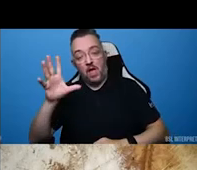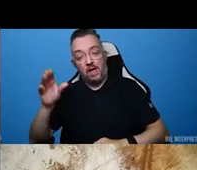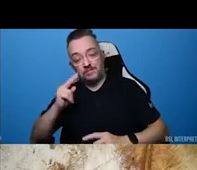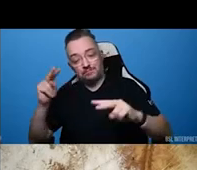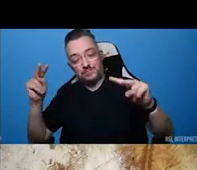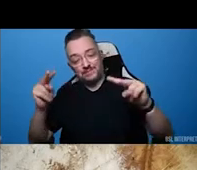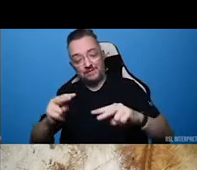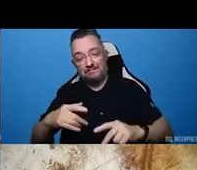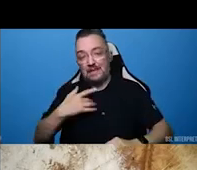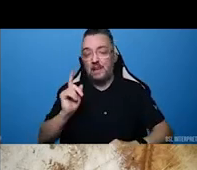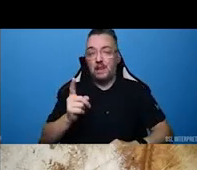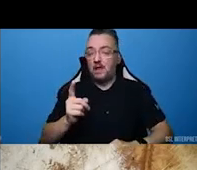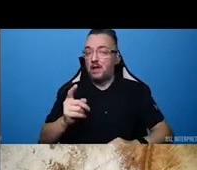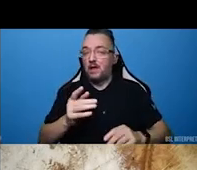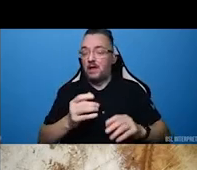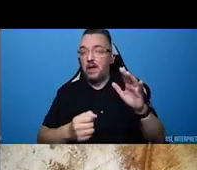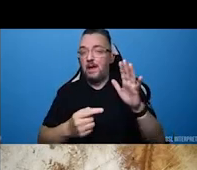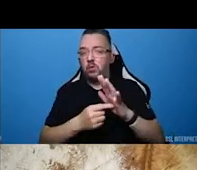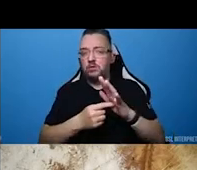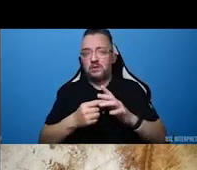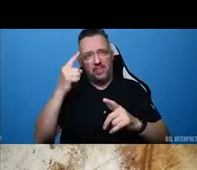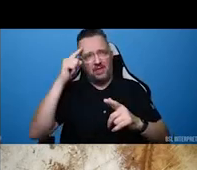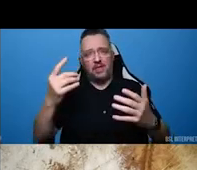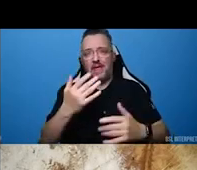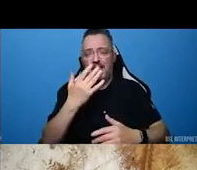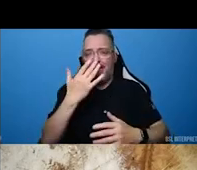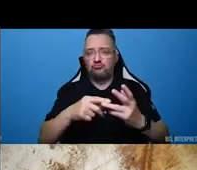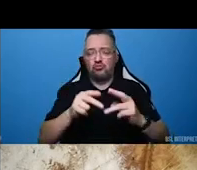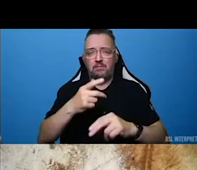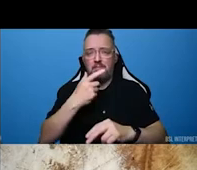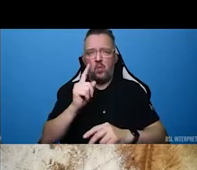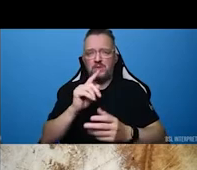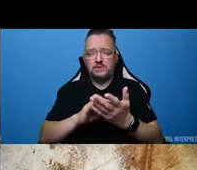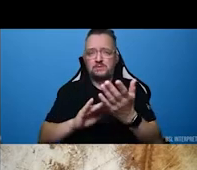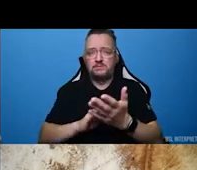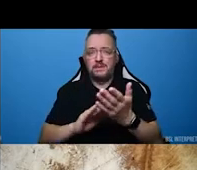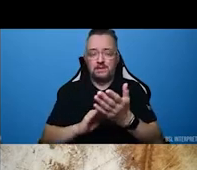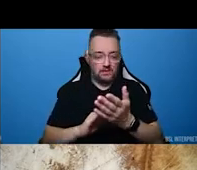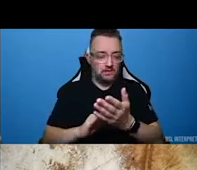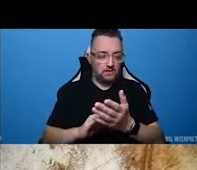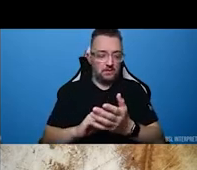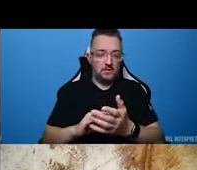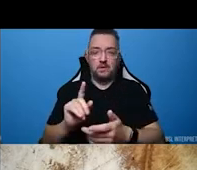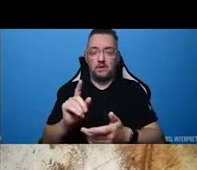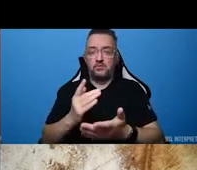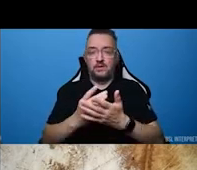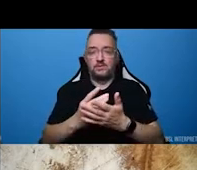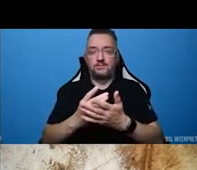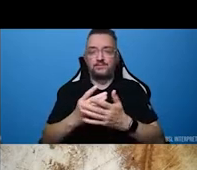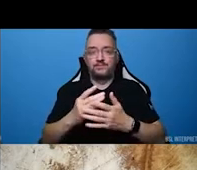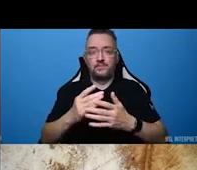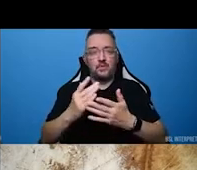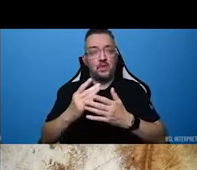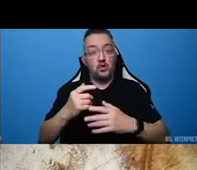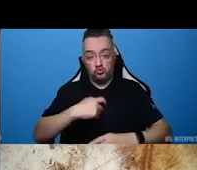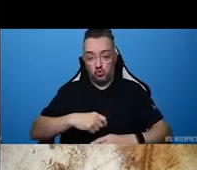important to look at what this age means for us, not only as human beings, but nature at large